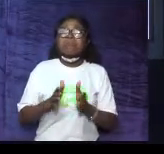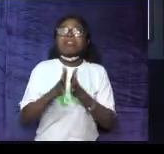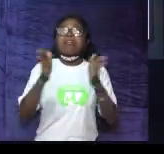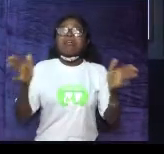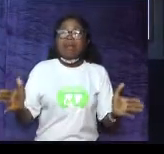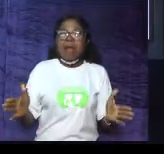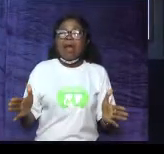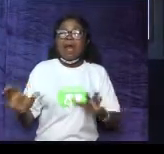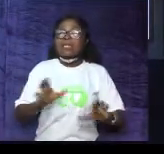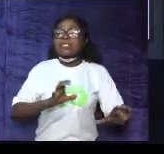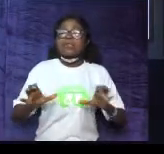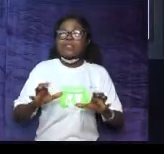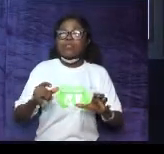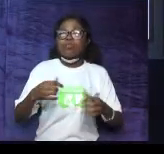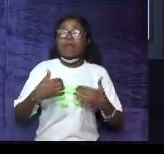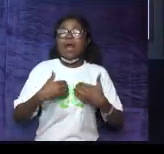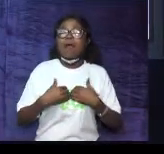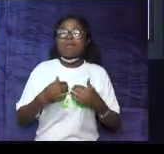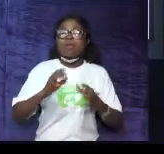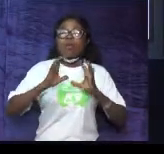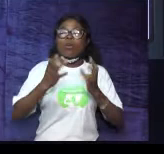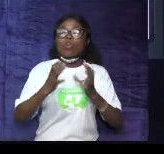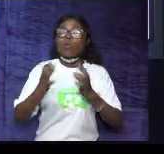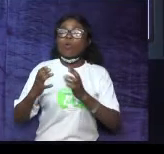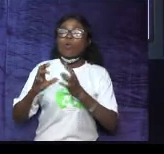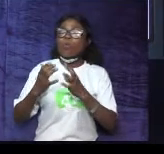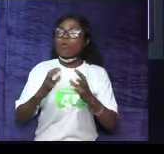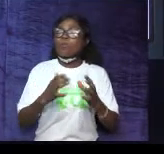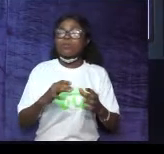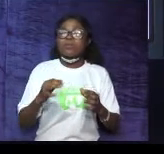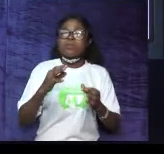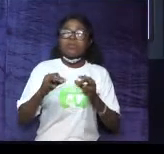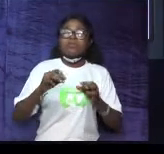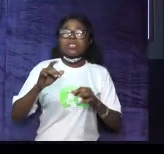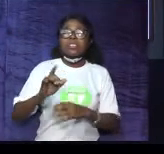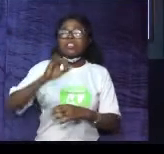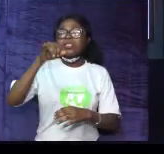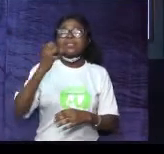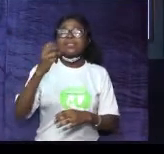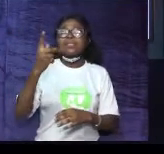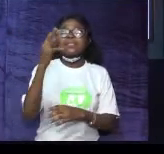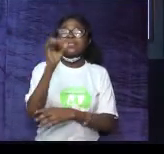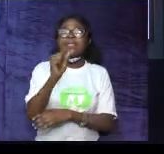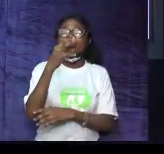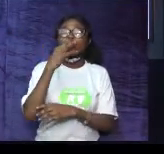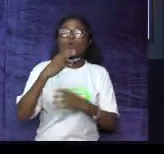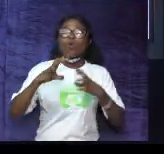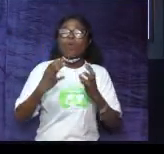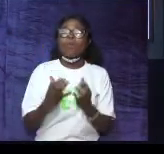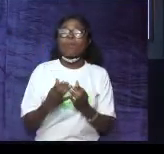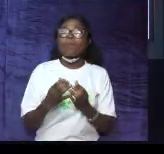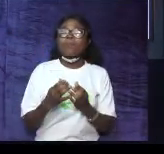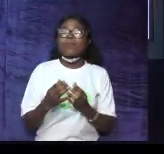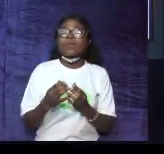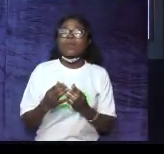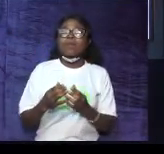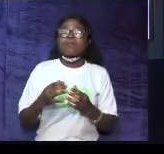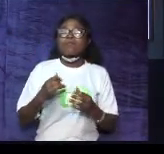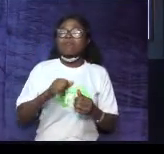activities. We have Jet Club, Debate Club. Do you have all those in your school as well?